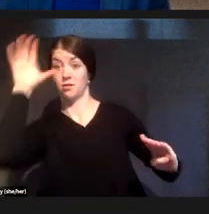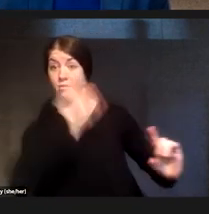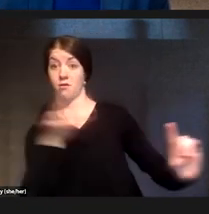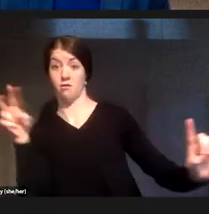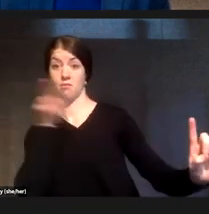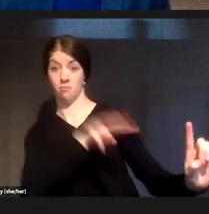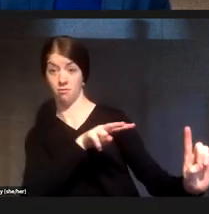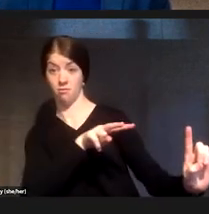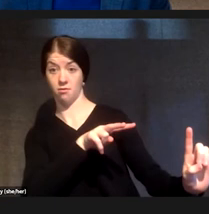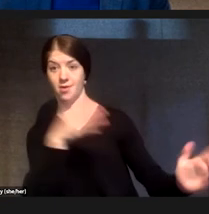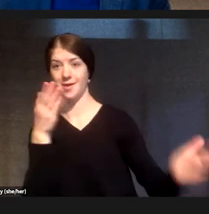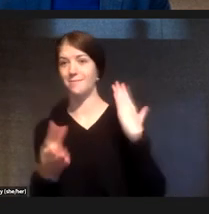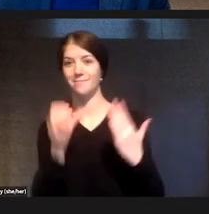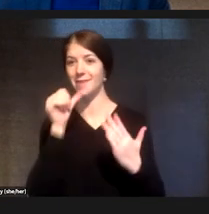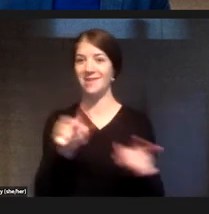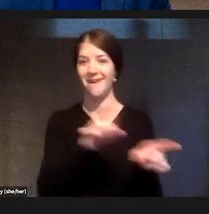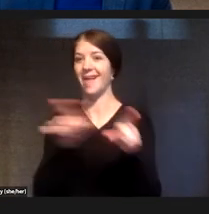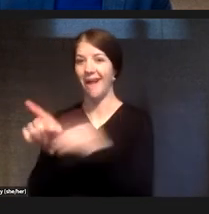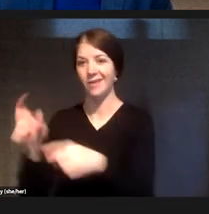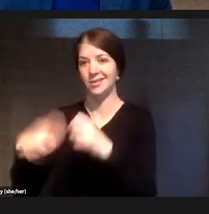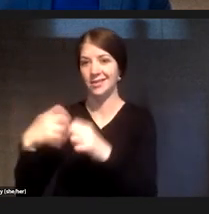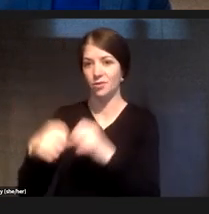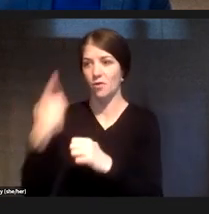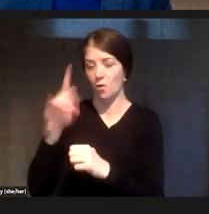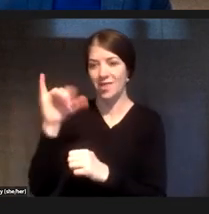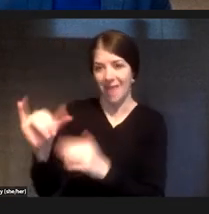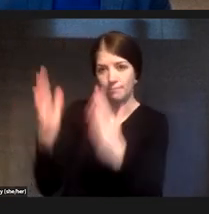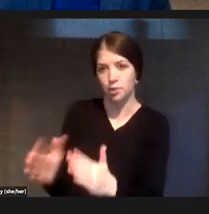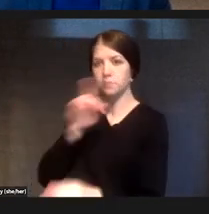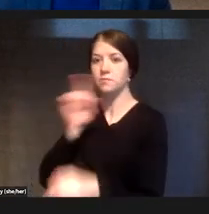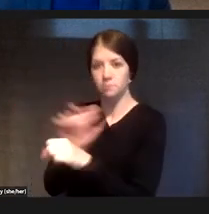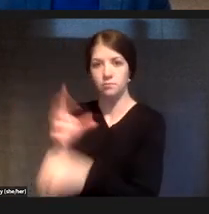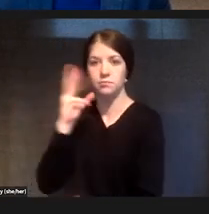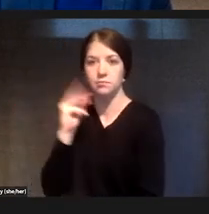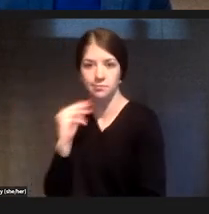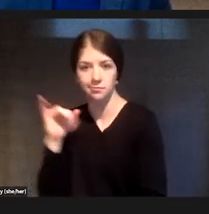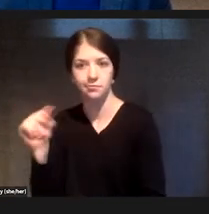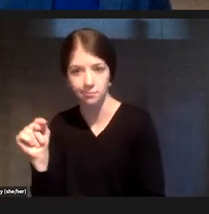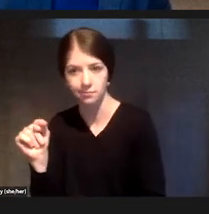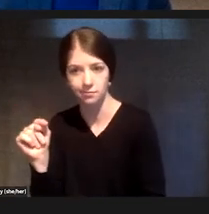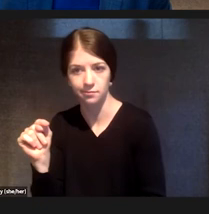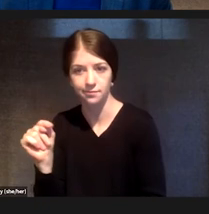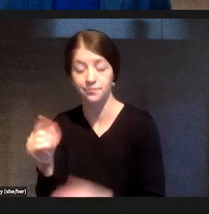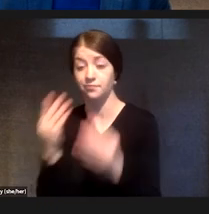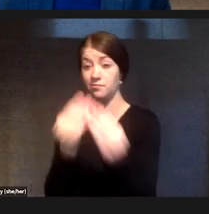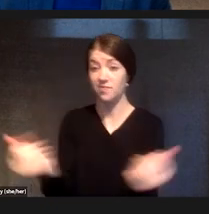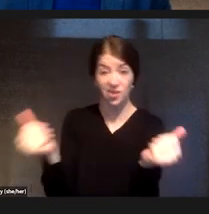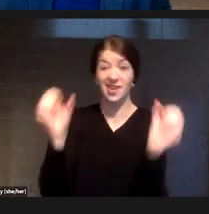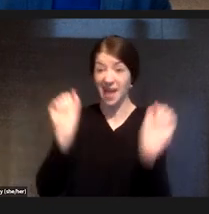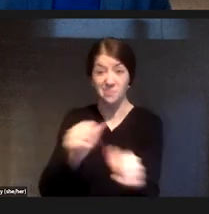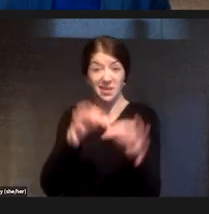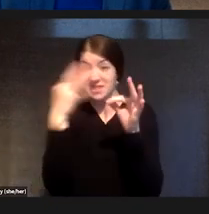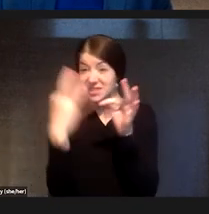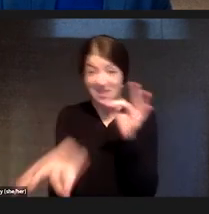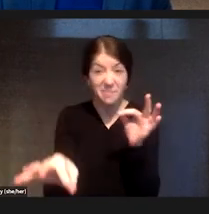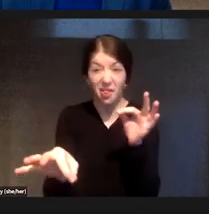is not as difficult to the person that experiences it. And the solution that we may come up with is one that could be very simple,